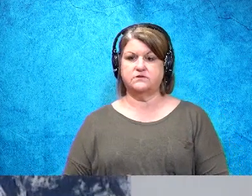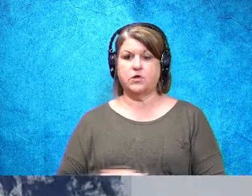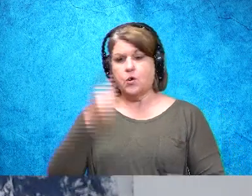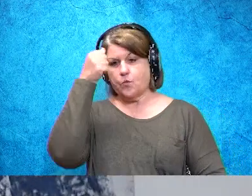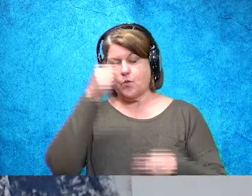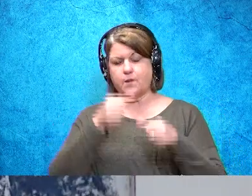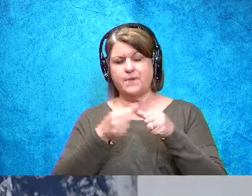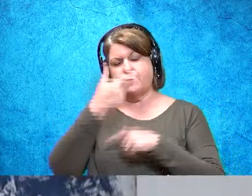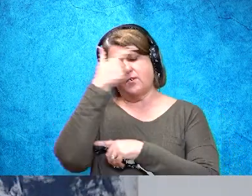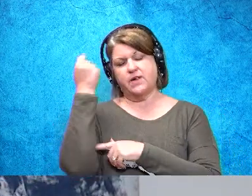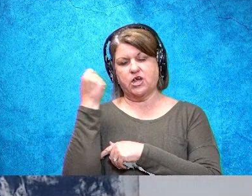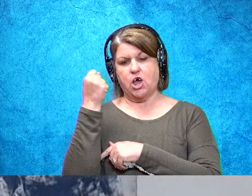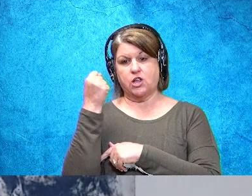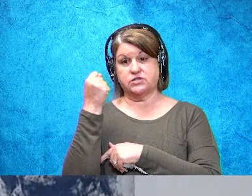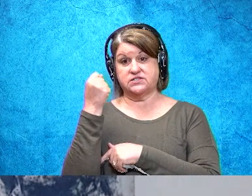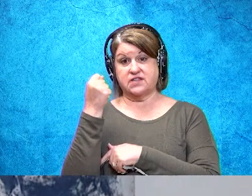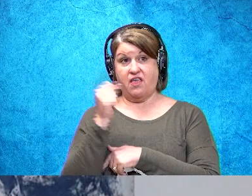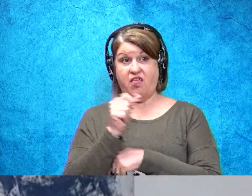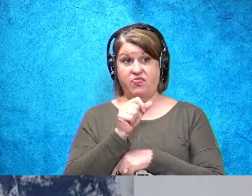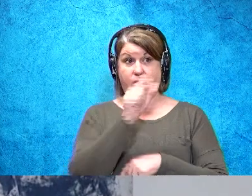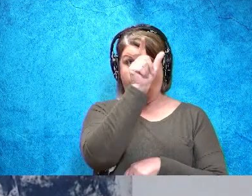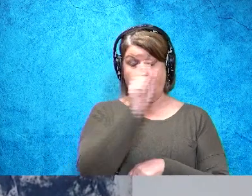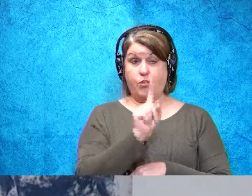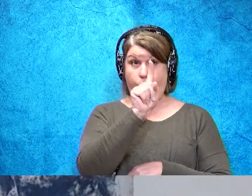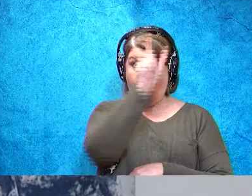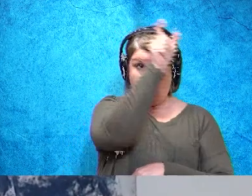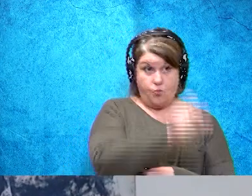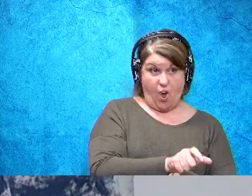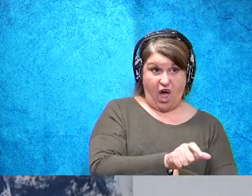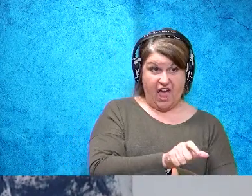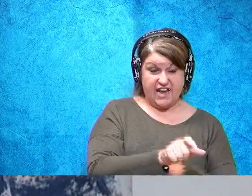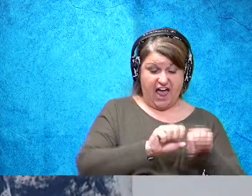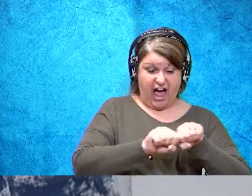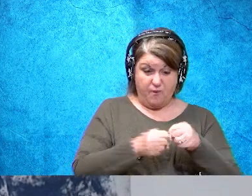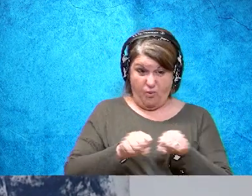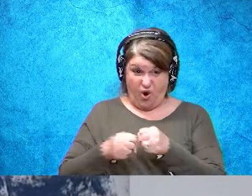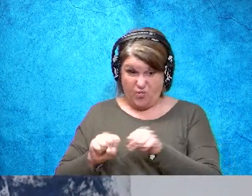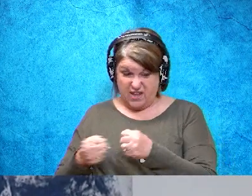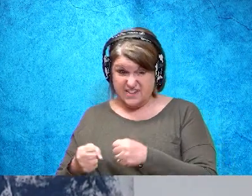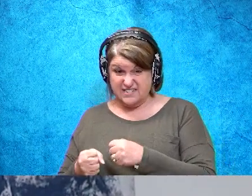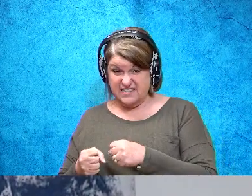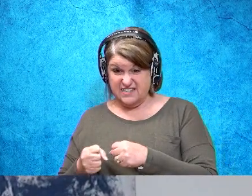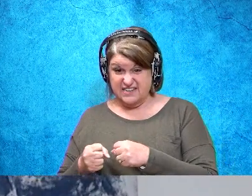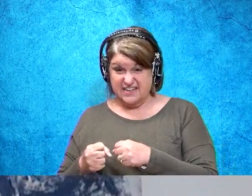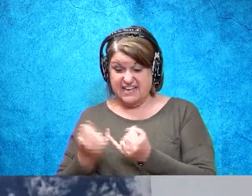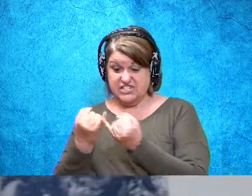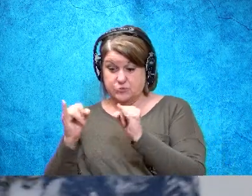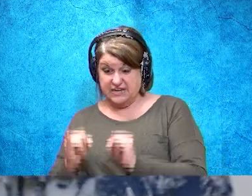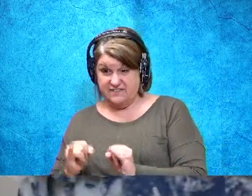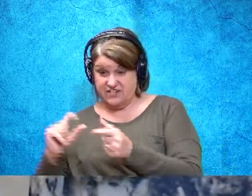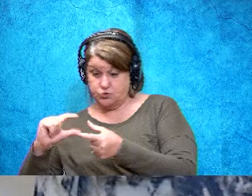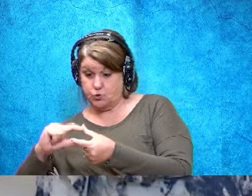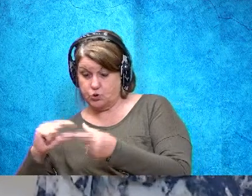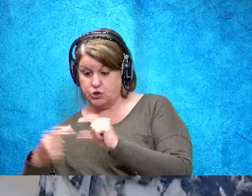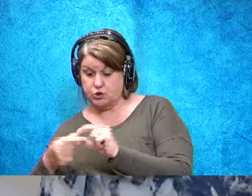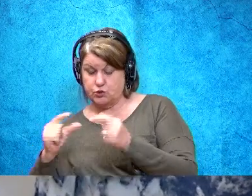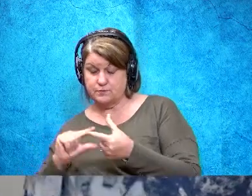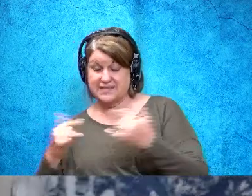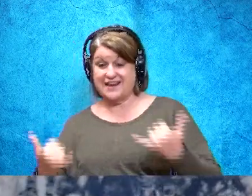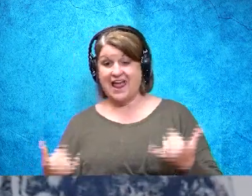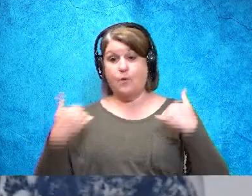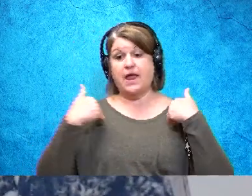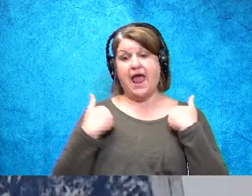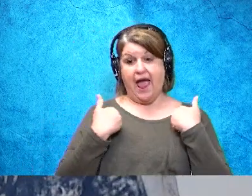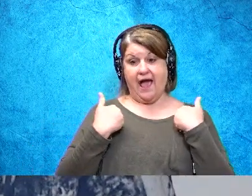Remember, because I broke this one rod that has 10 into individual cubes. So now we